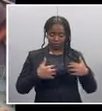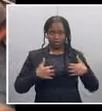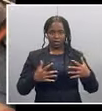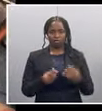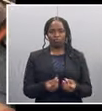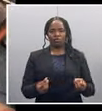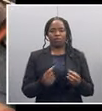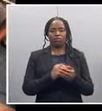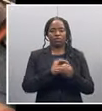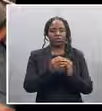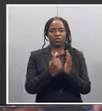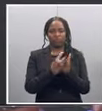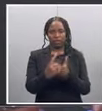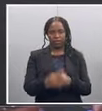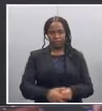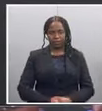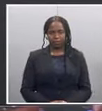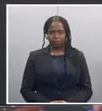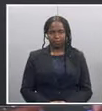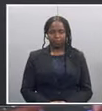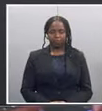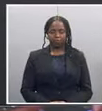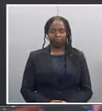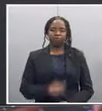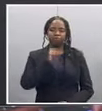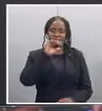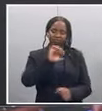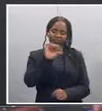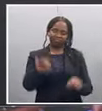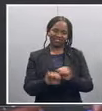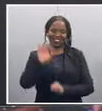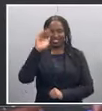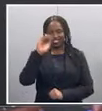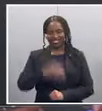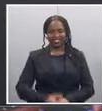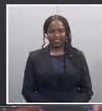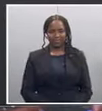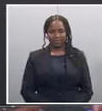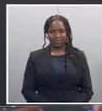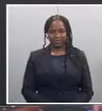underway. And that's your news at 8. Take care. Good night.